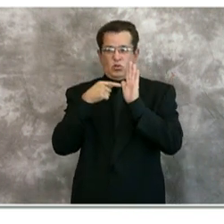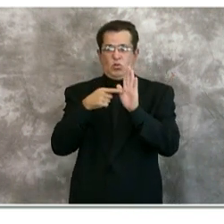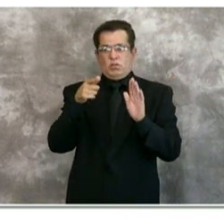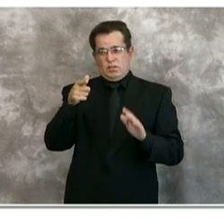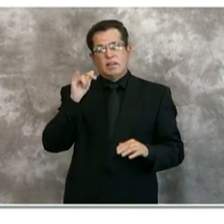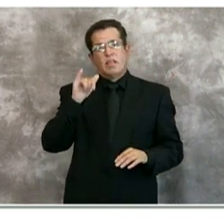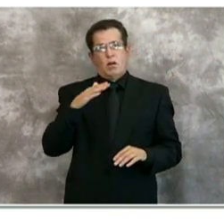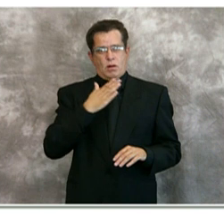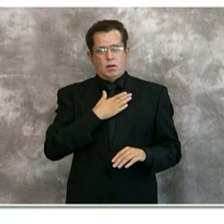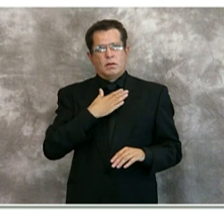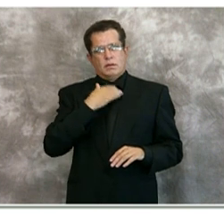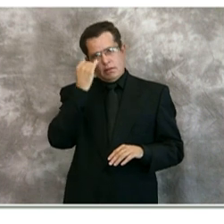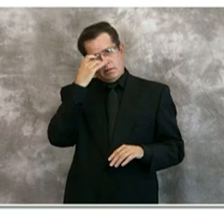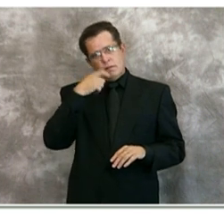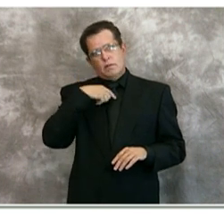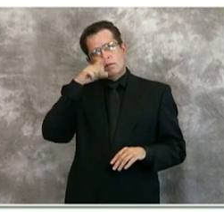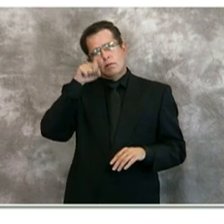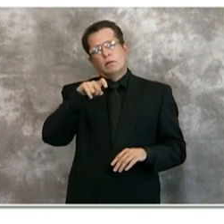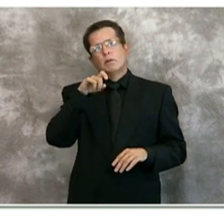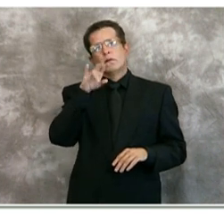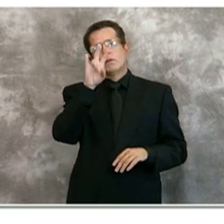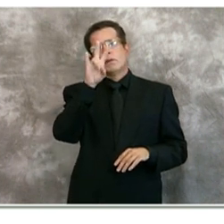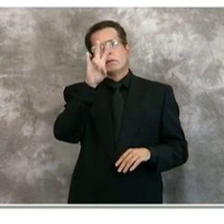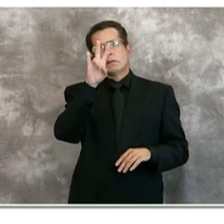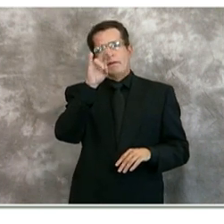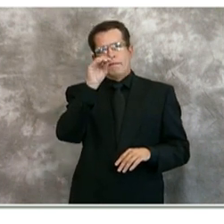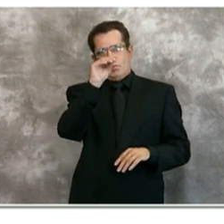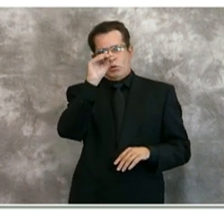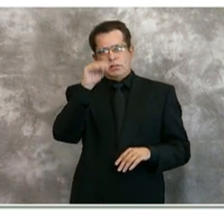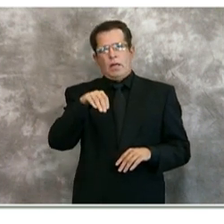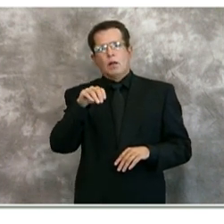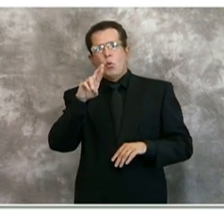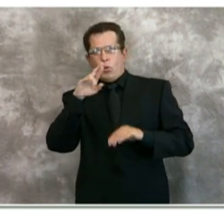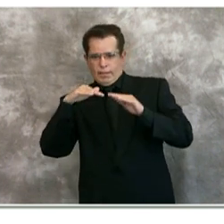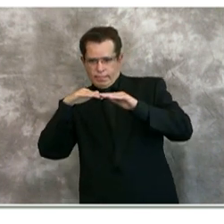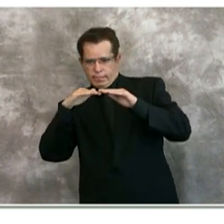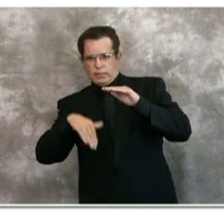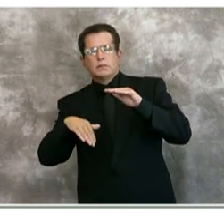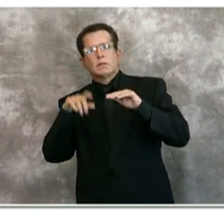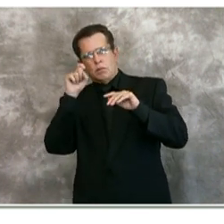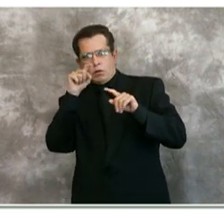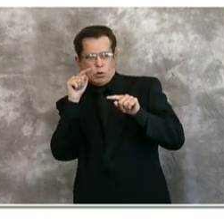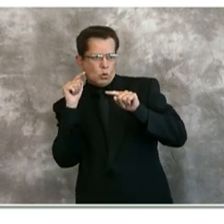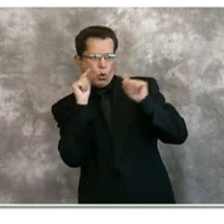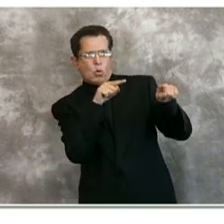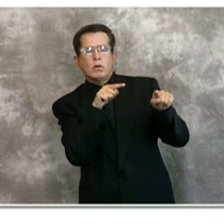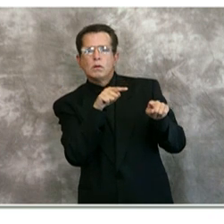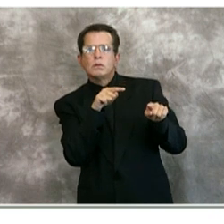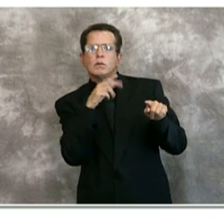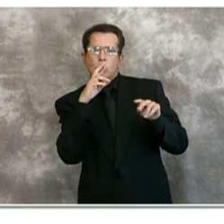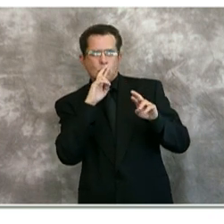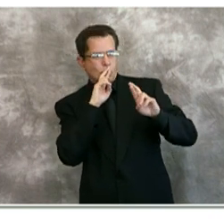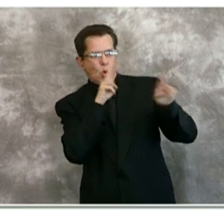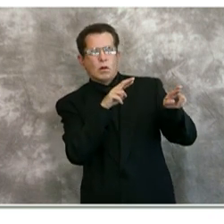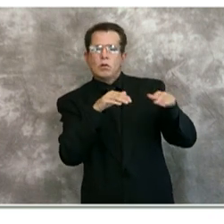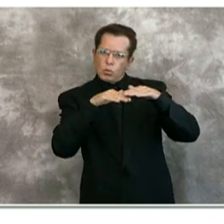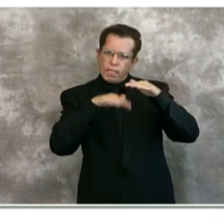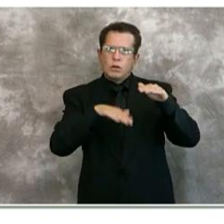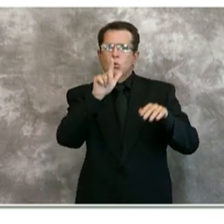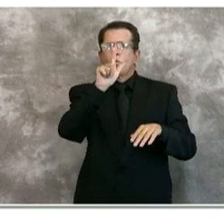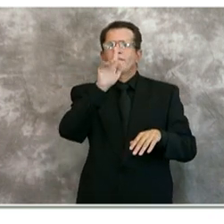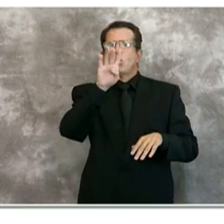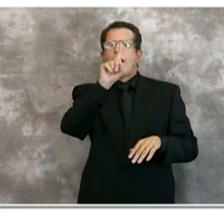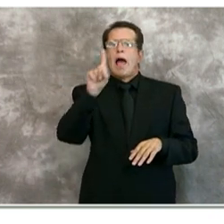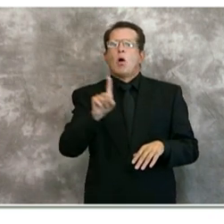trigger is met is 70% or less of investigations are initiated within 24 hours of notification over